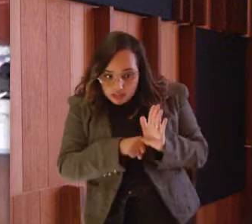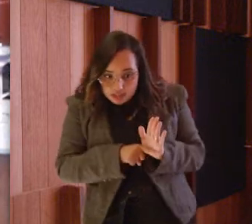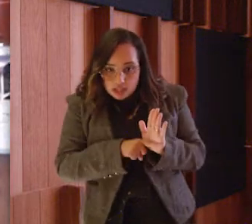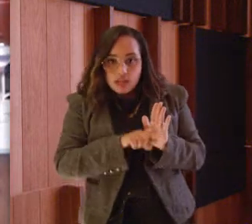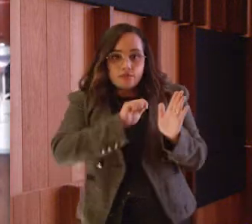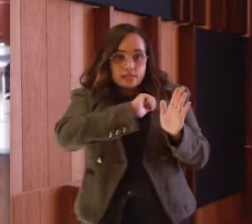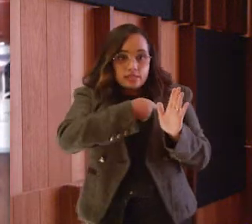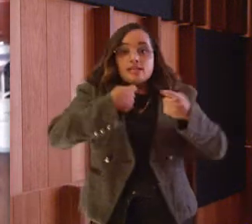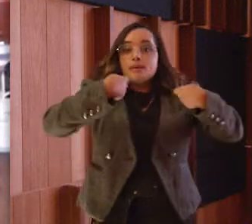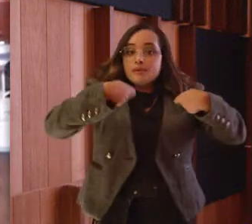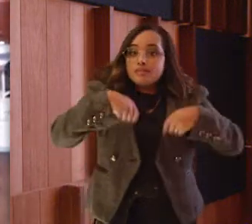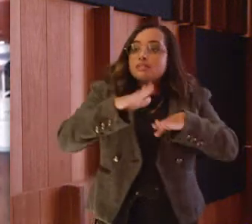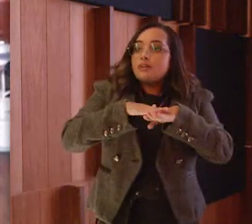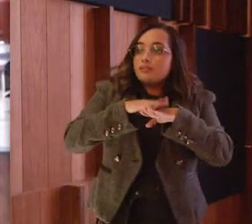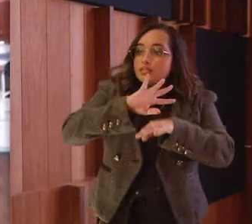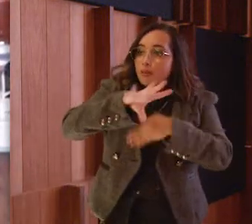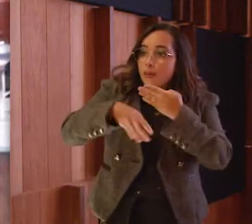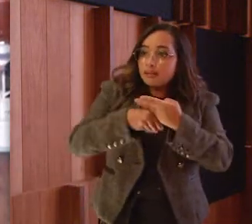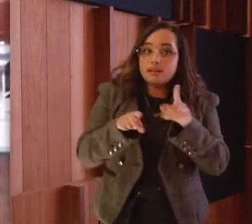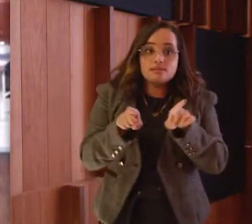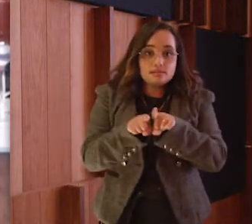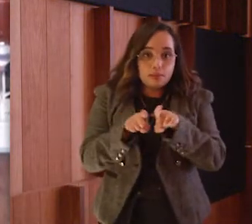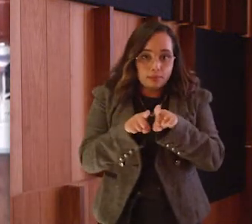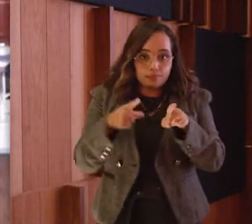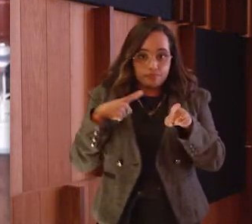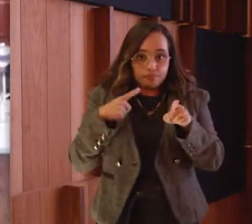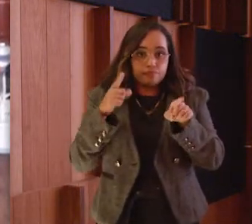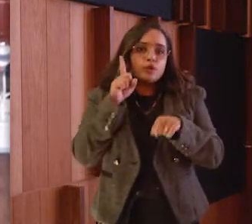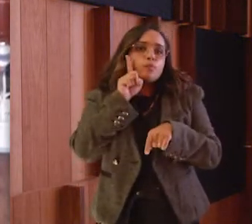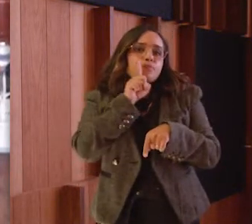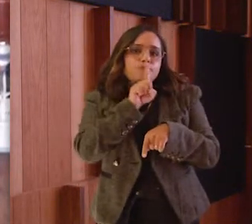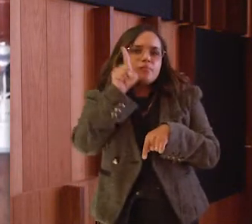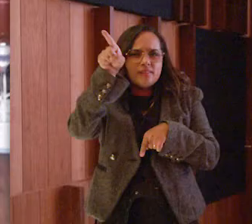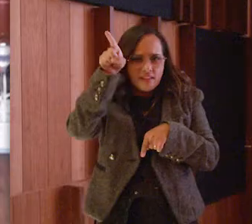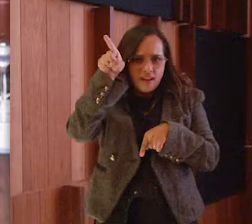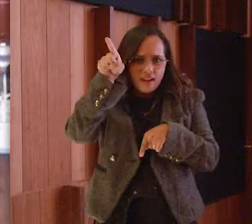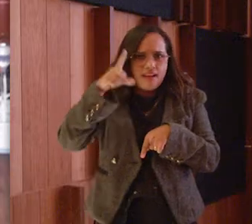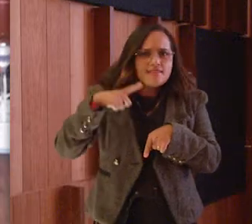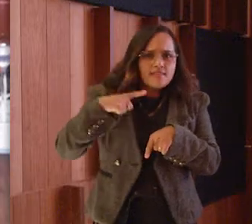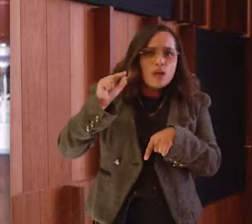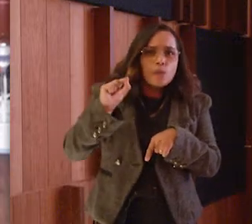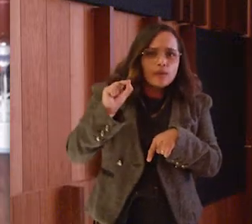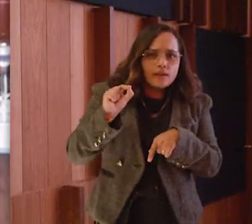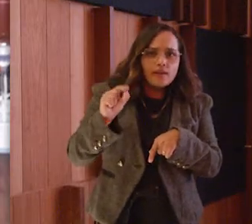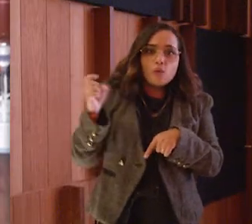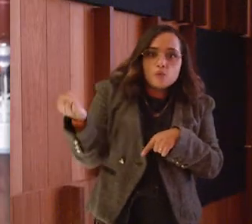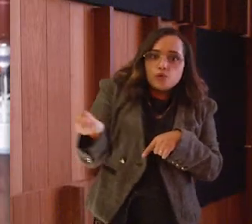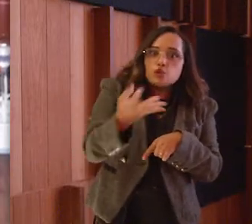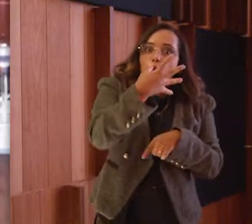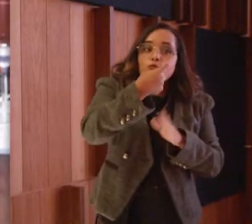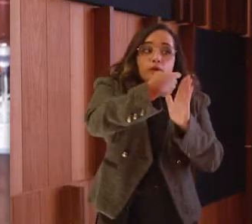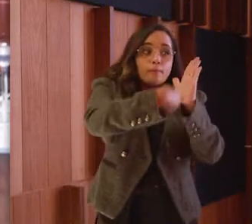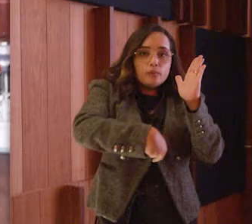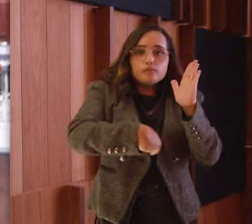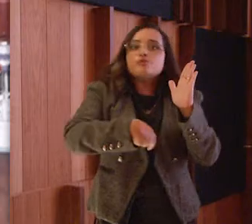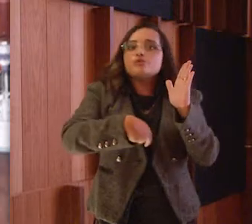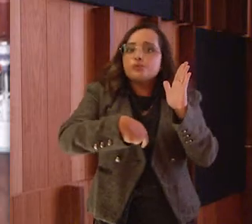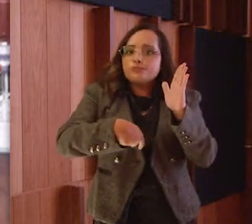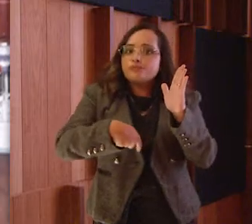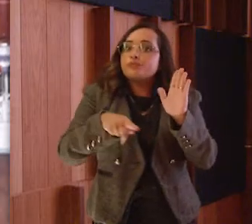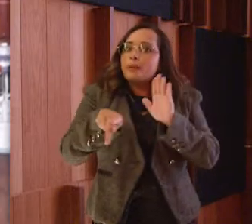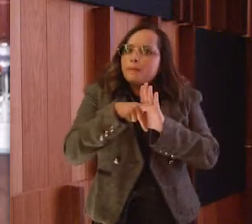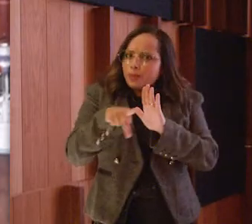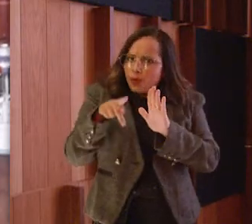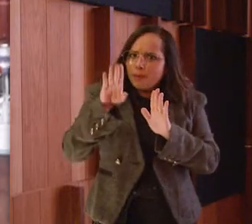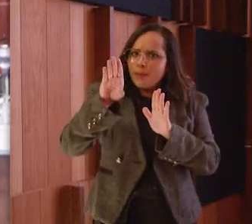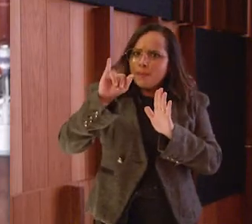Congress gave $60 billion to the IRS. We have a new Biden IRS that has been hiring thousands of agents and attorneys and